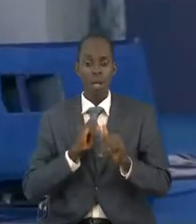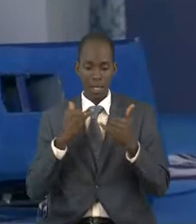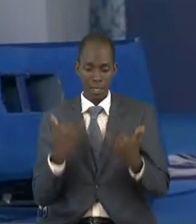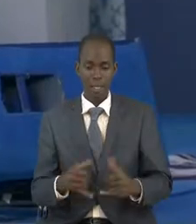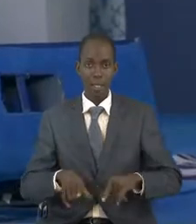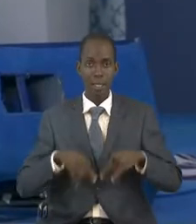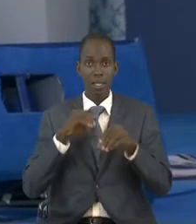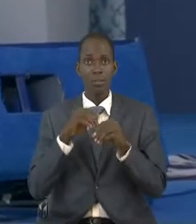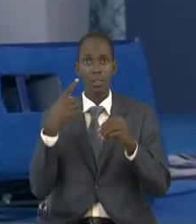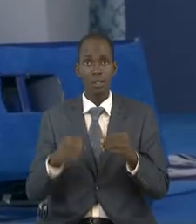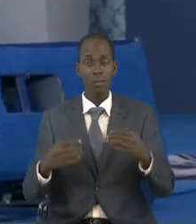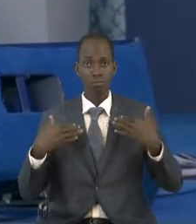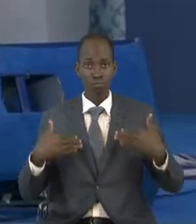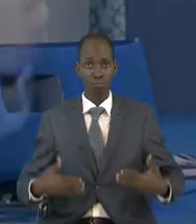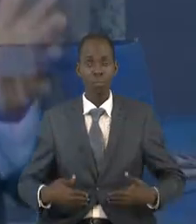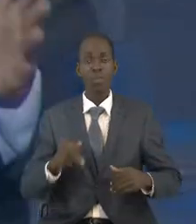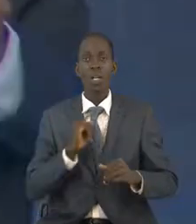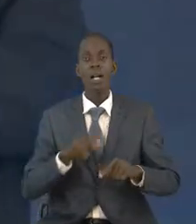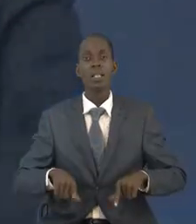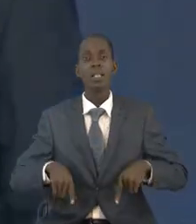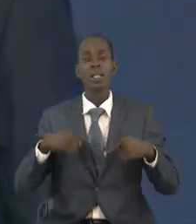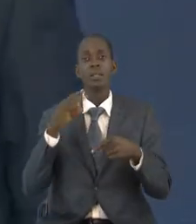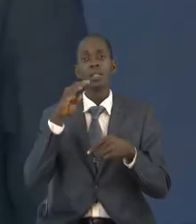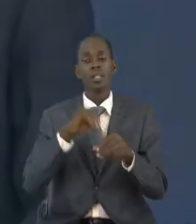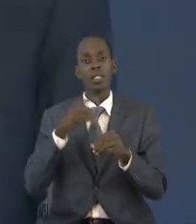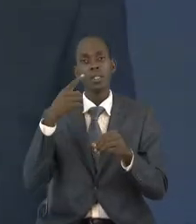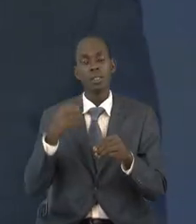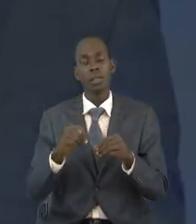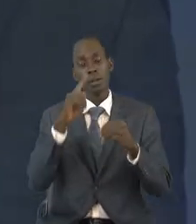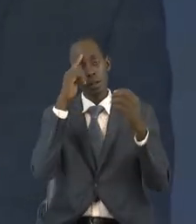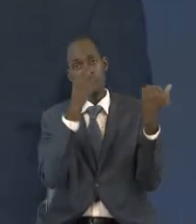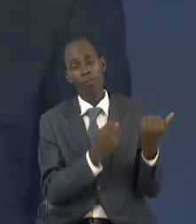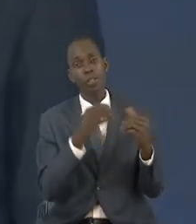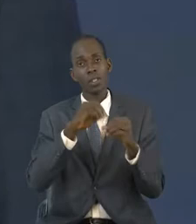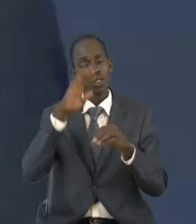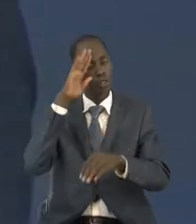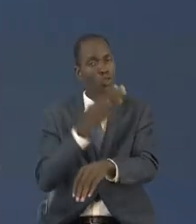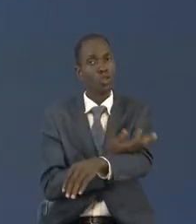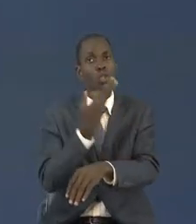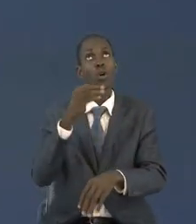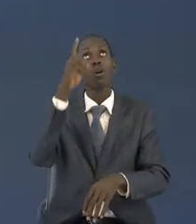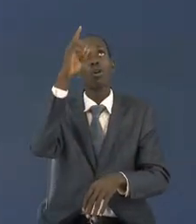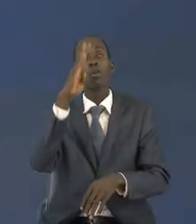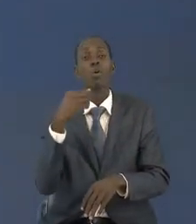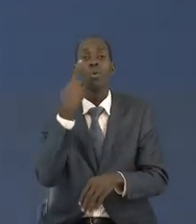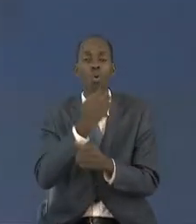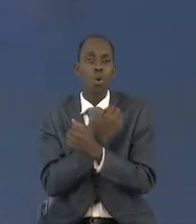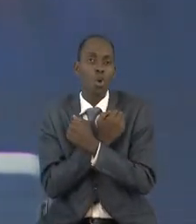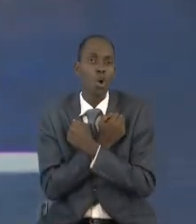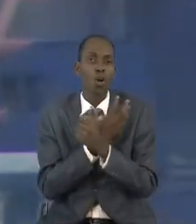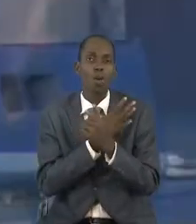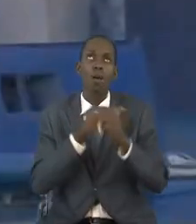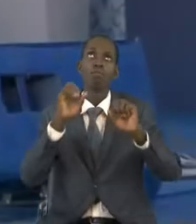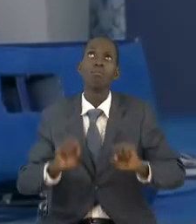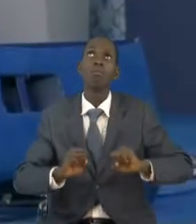I live by the faith of the Son of God, who loved me and gave himself for